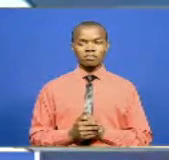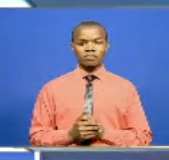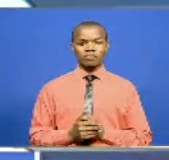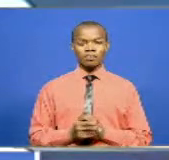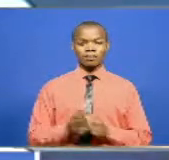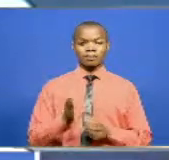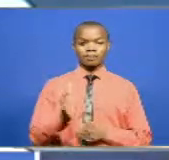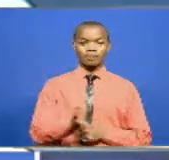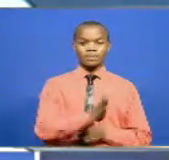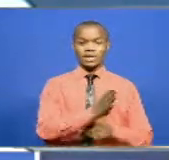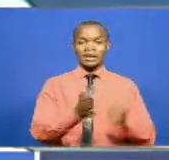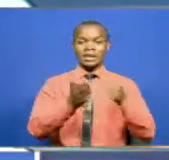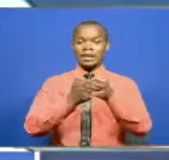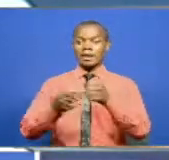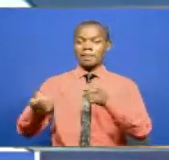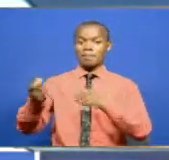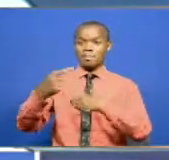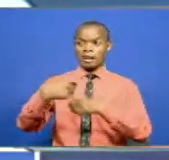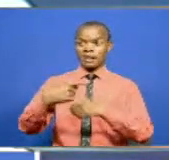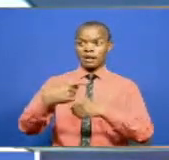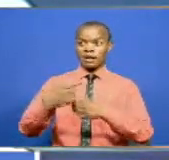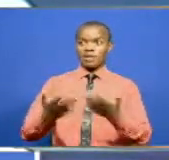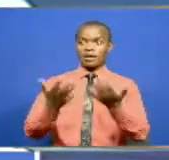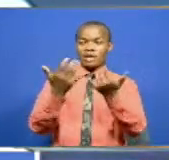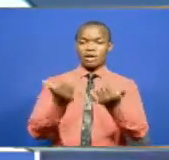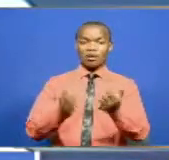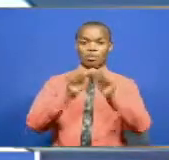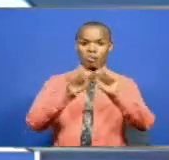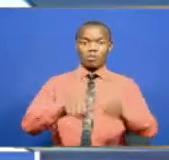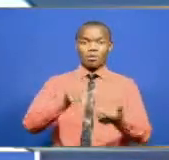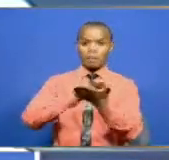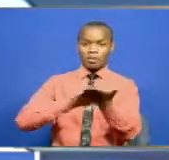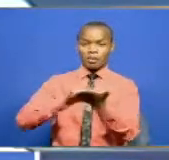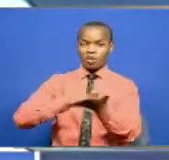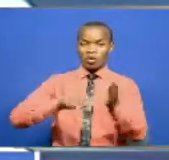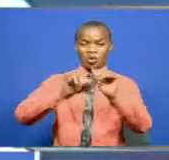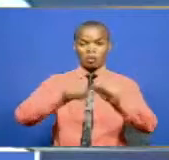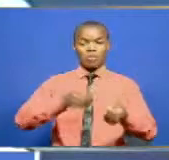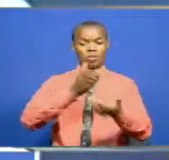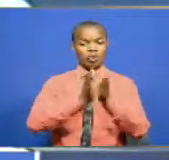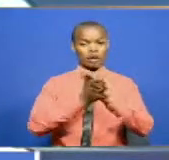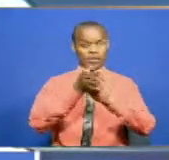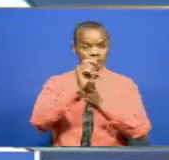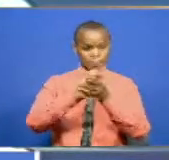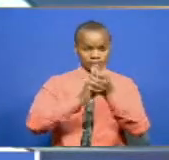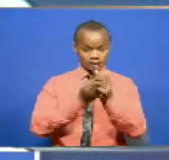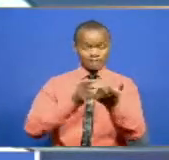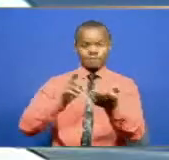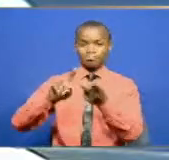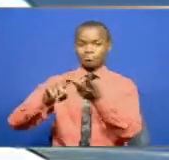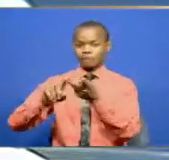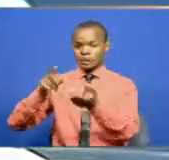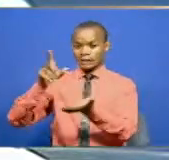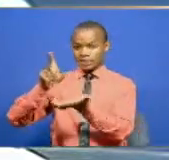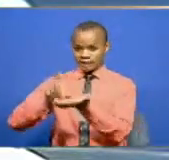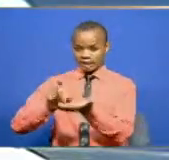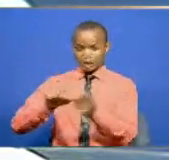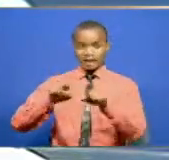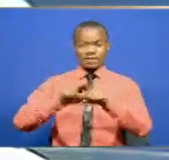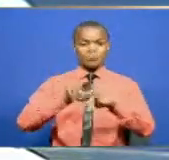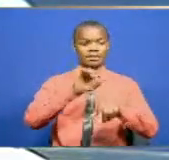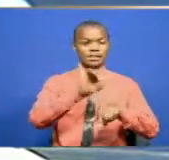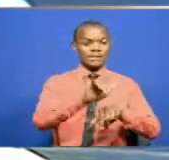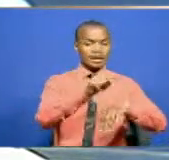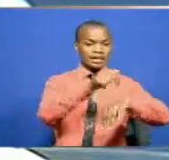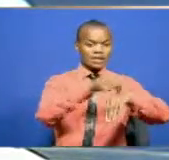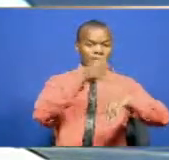Again, it's 9 months on. Let's get to the basics. Just wash your hands, sanitize, and stay at home if